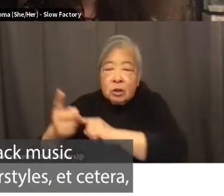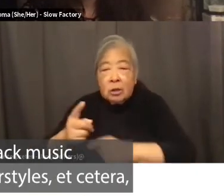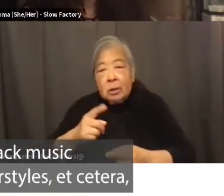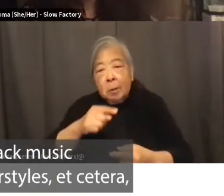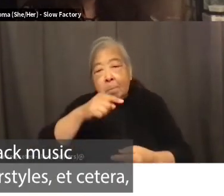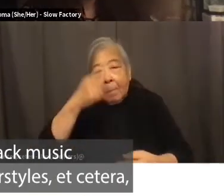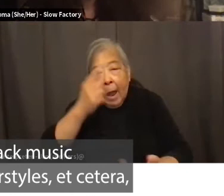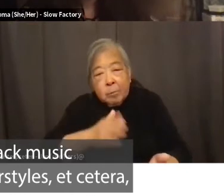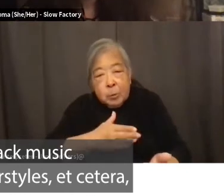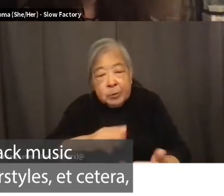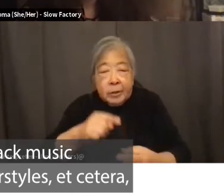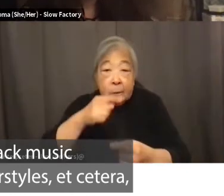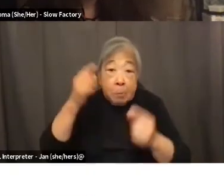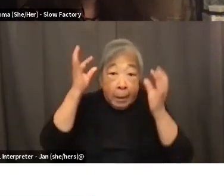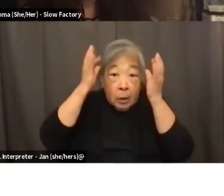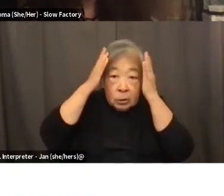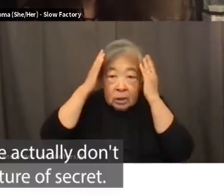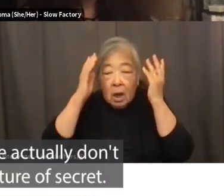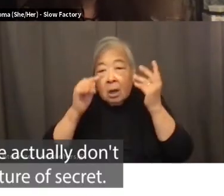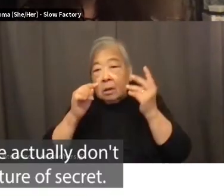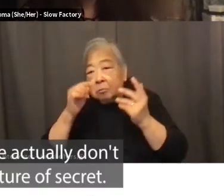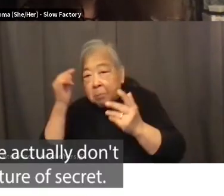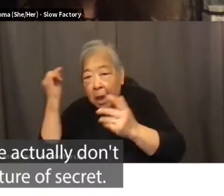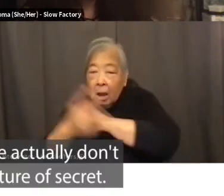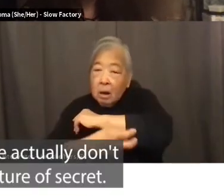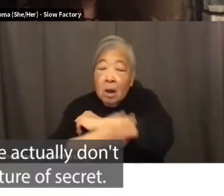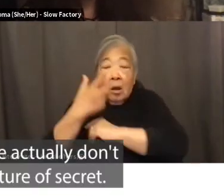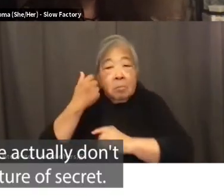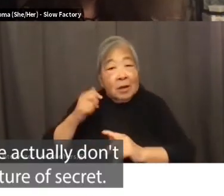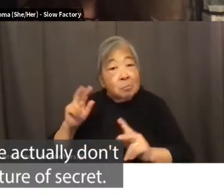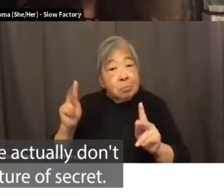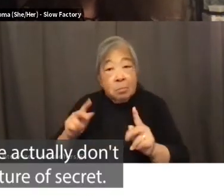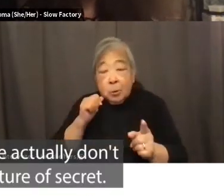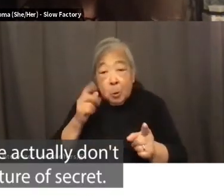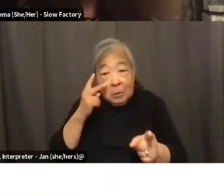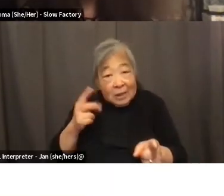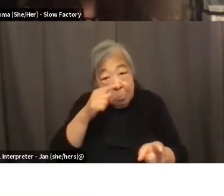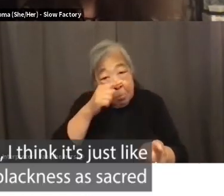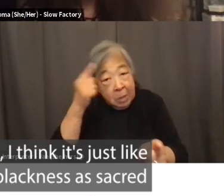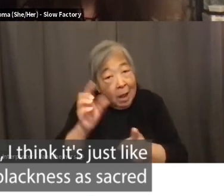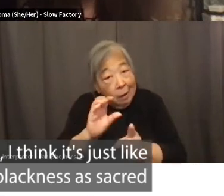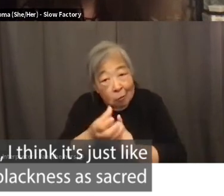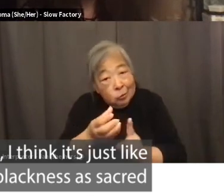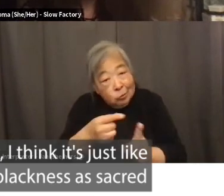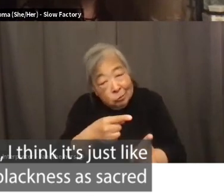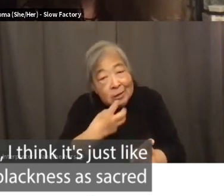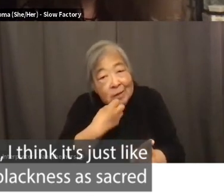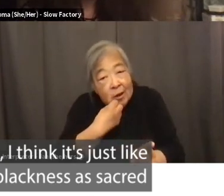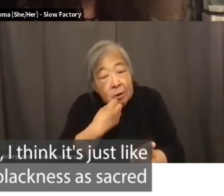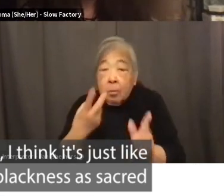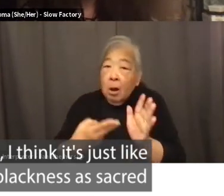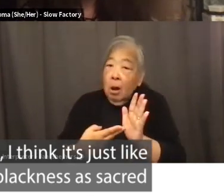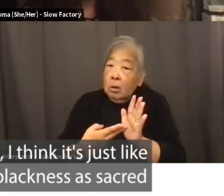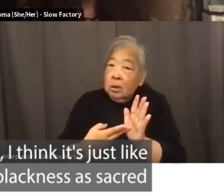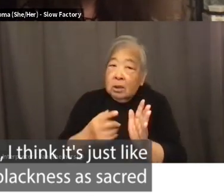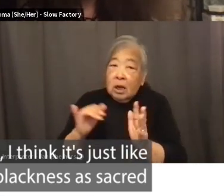styles, Black hairstyles, etc. Because people actually don't see Black culture as sacred. To be quite honest, I think that it's just like